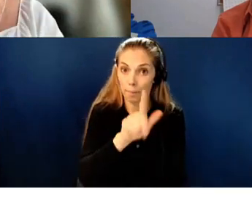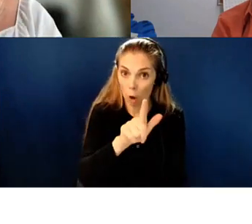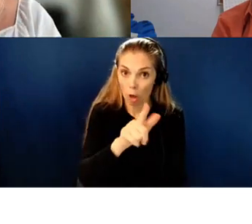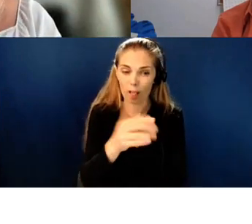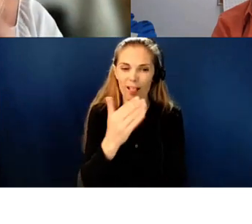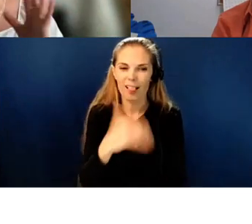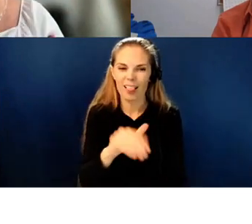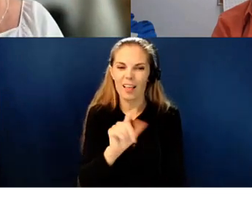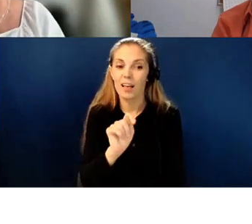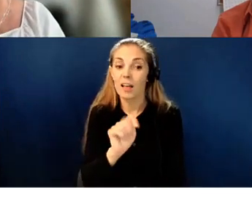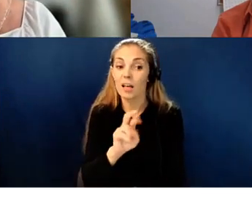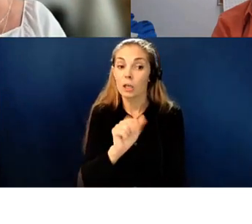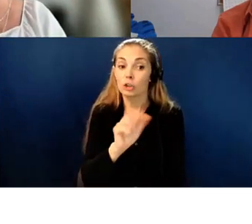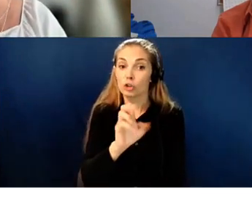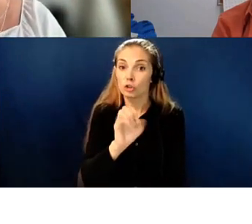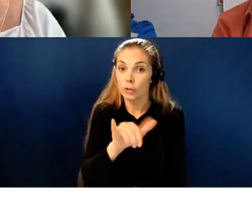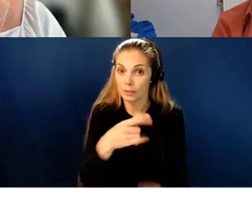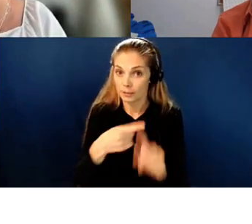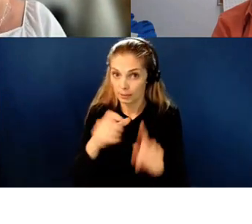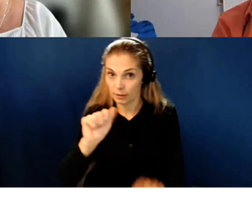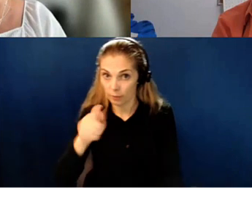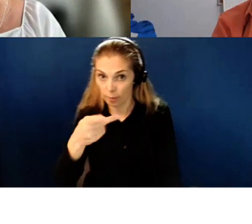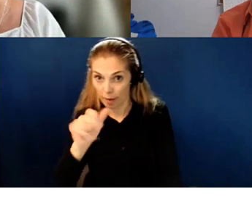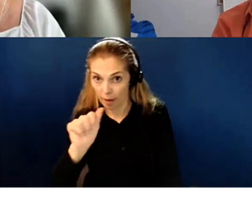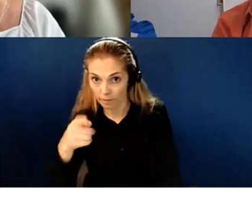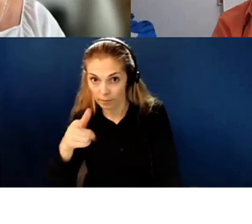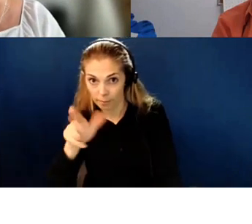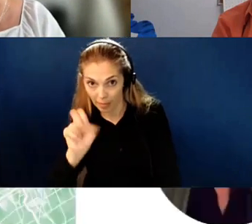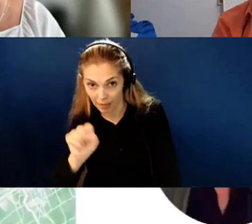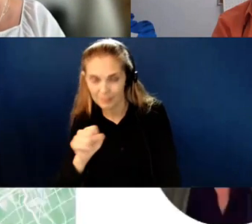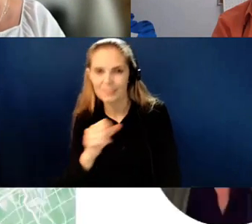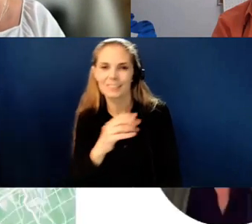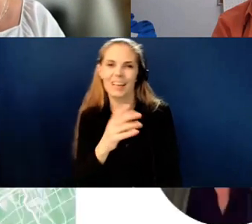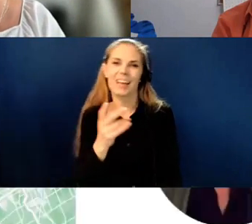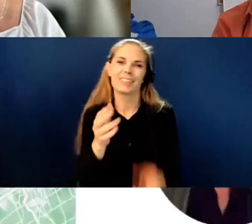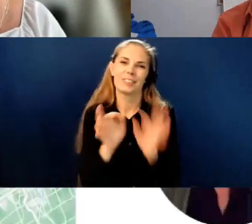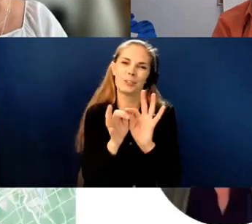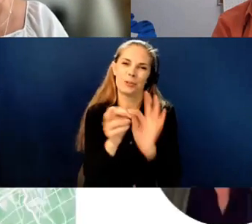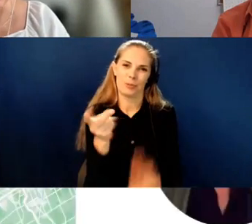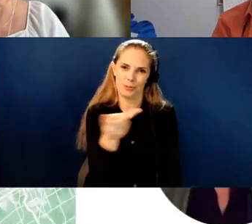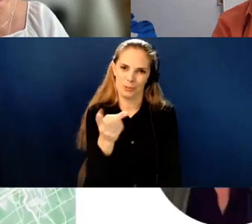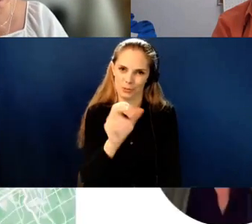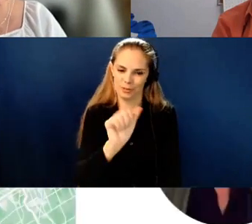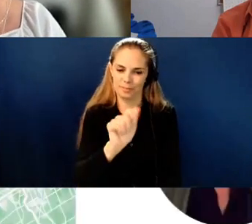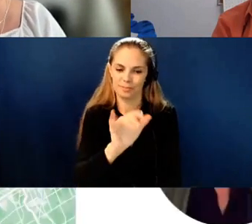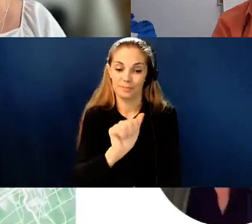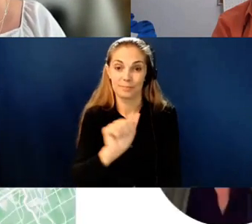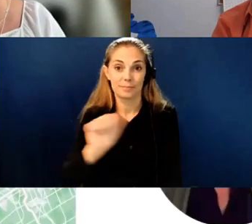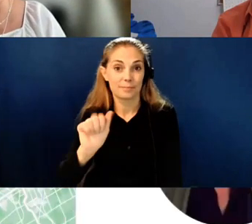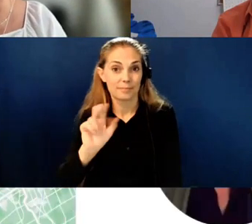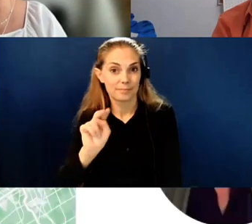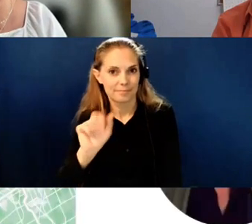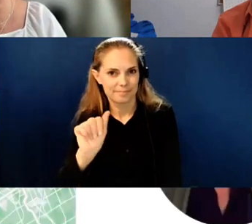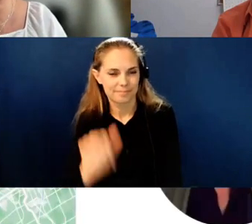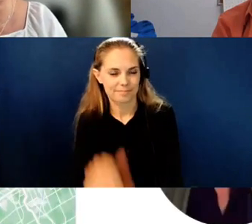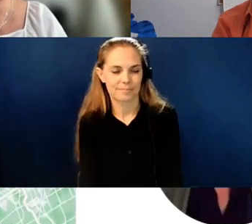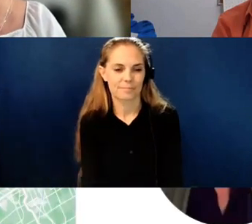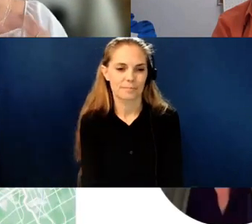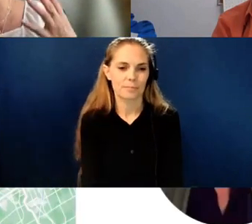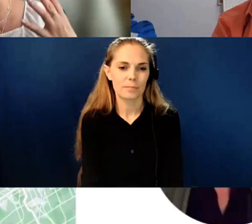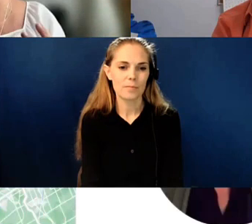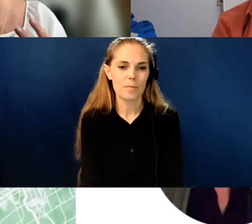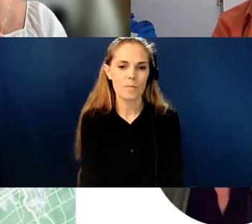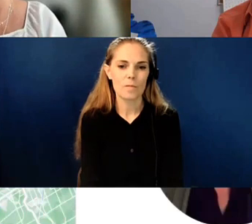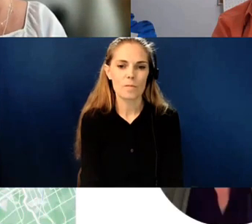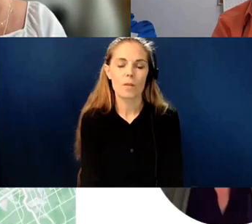and Anna. So thank you all for taking the time to be here with us today. Now, if you have come to our showcases before,